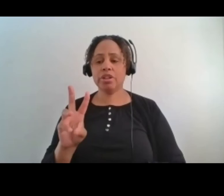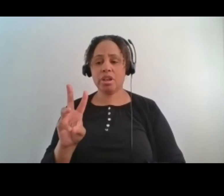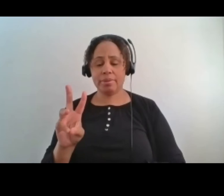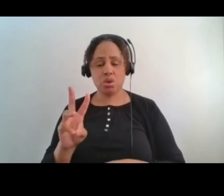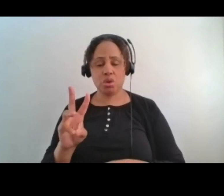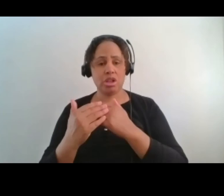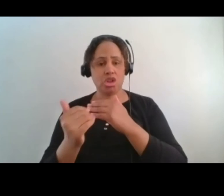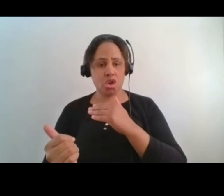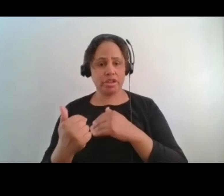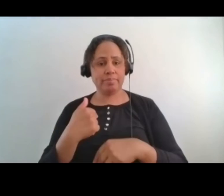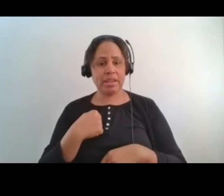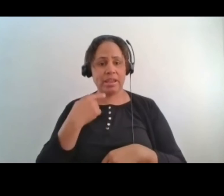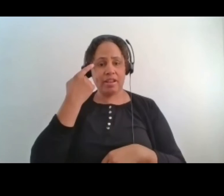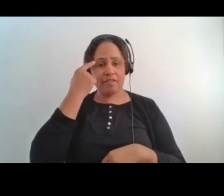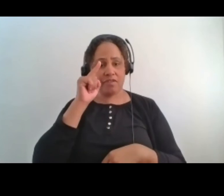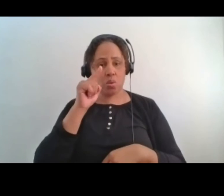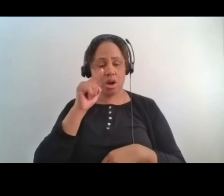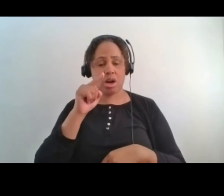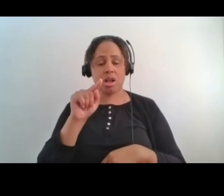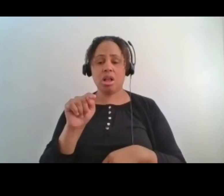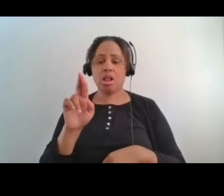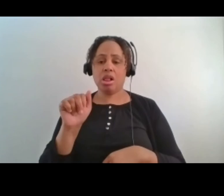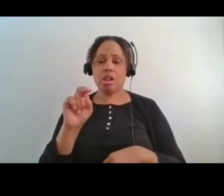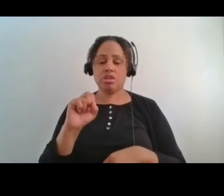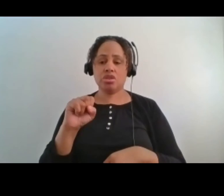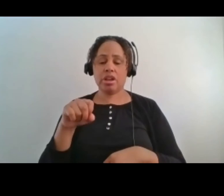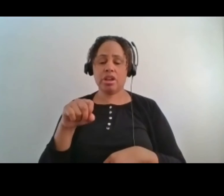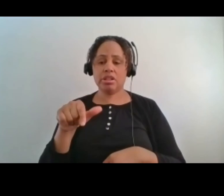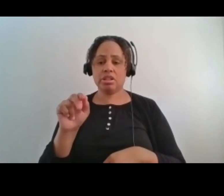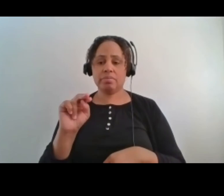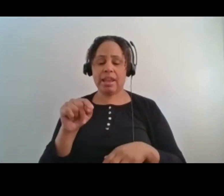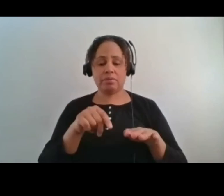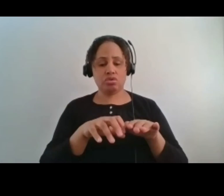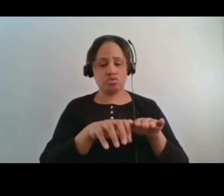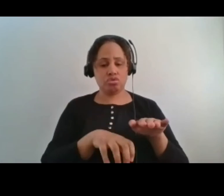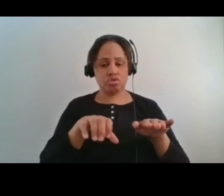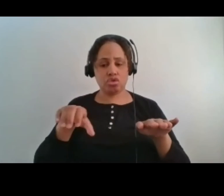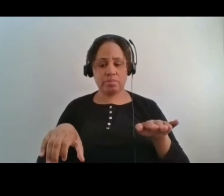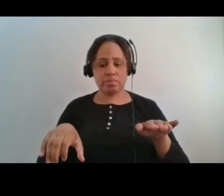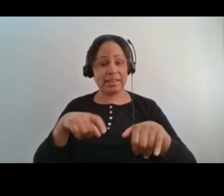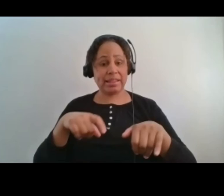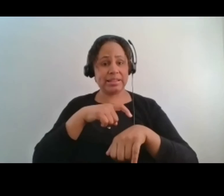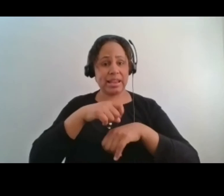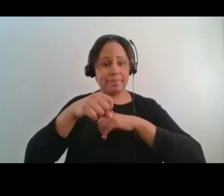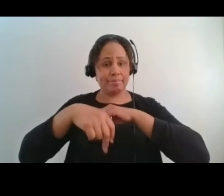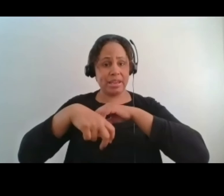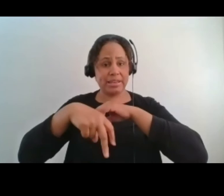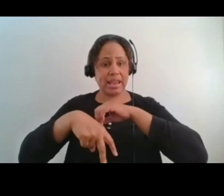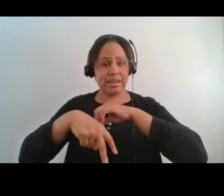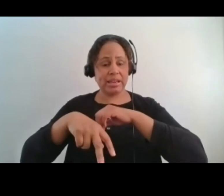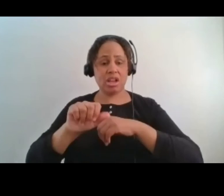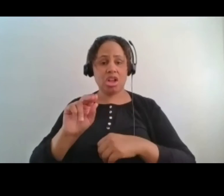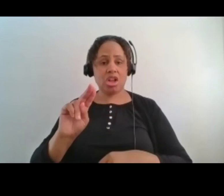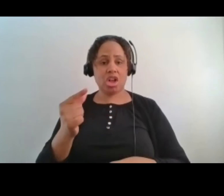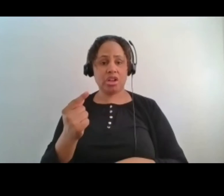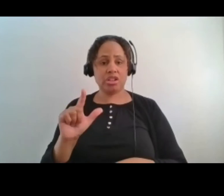a transplant, midnight on 28th of August. Alhamdulillah, so we had to go there